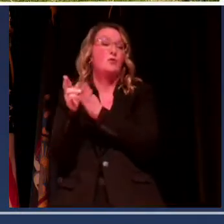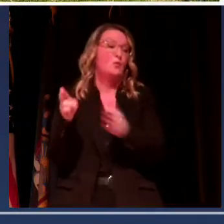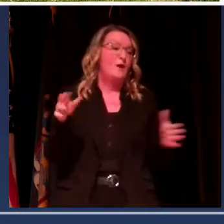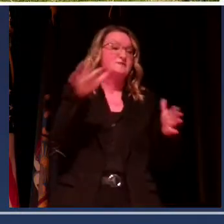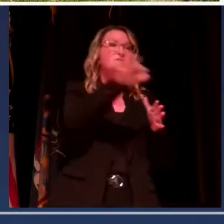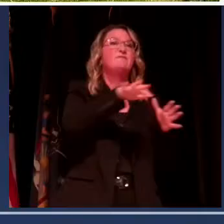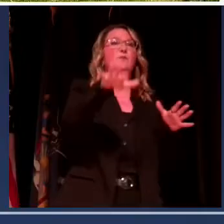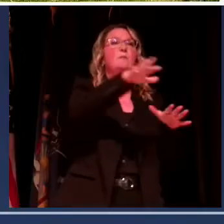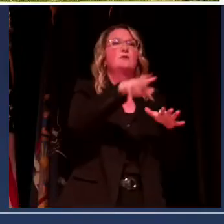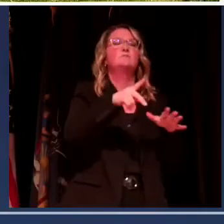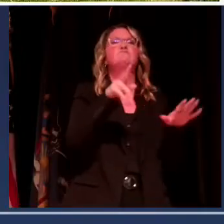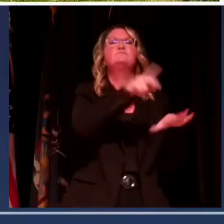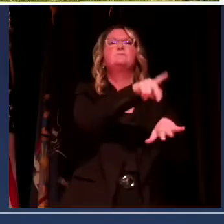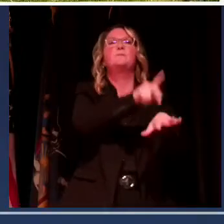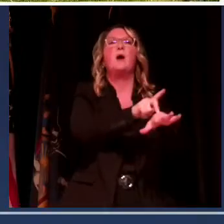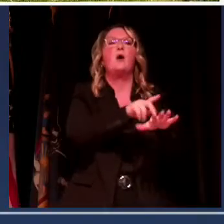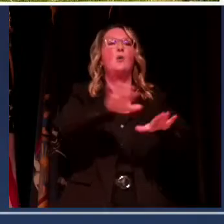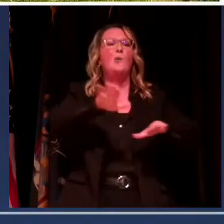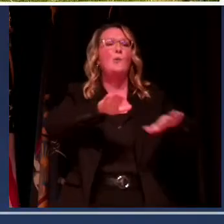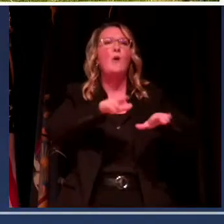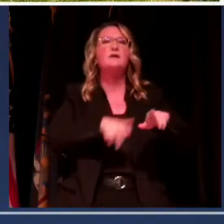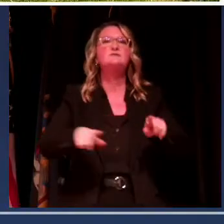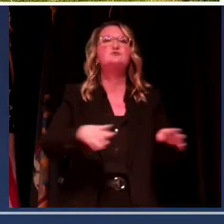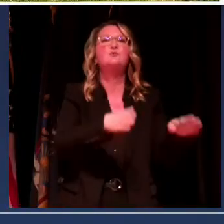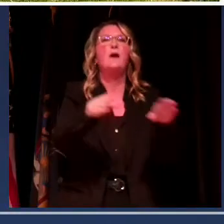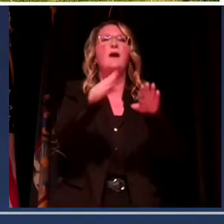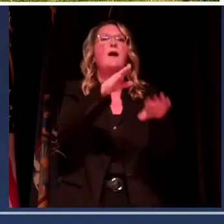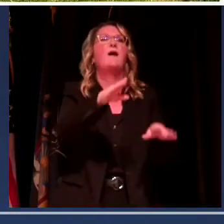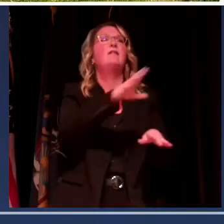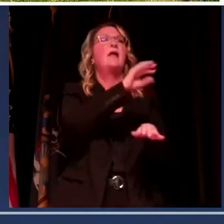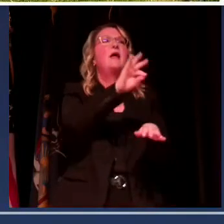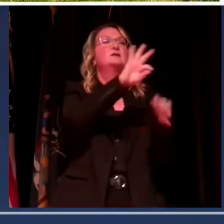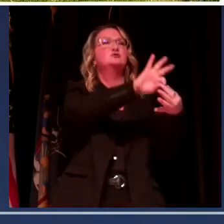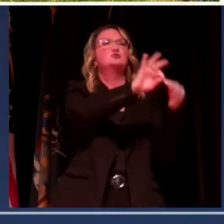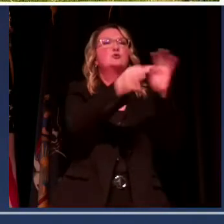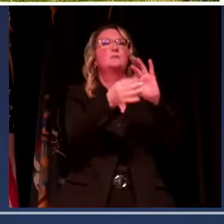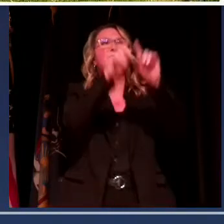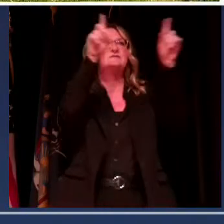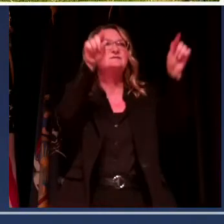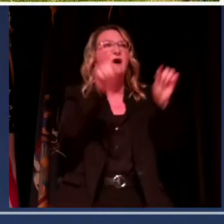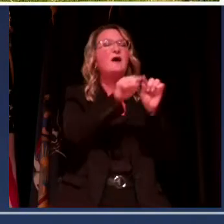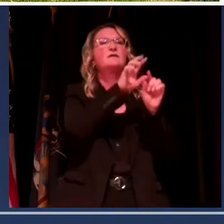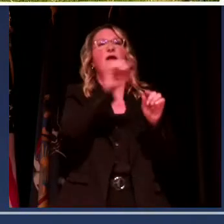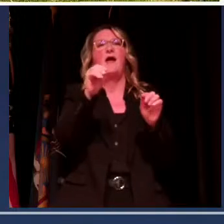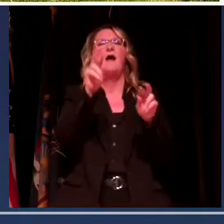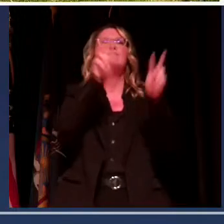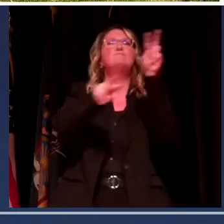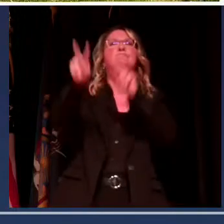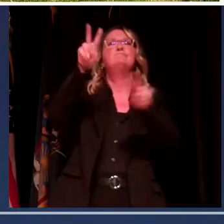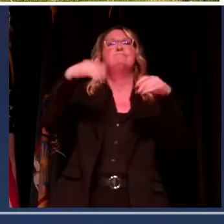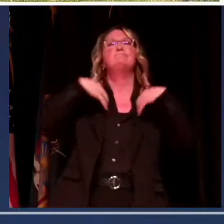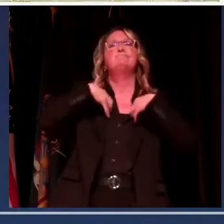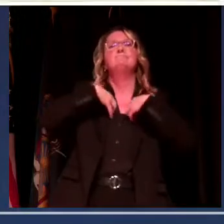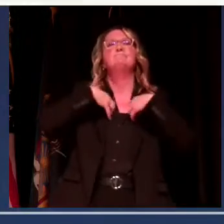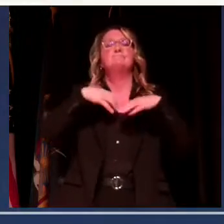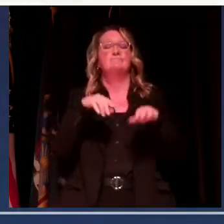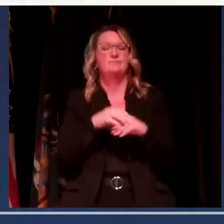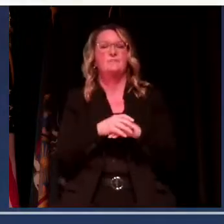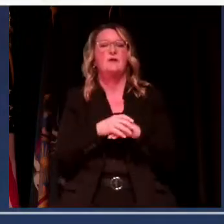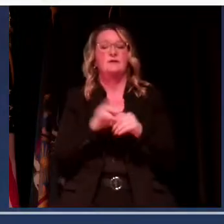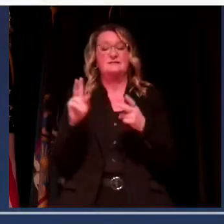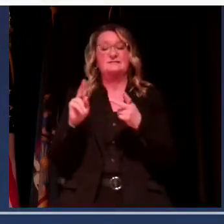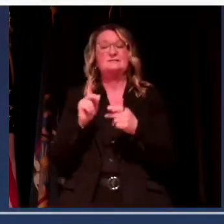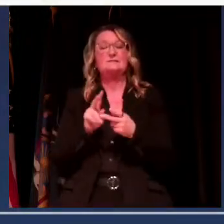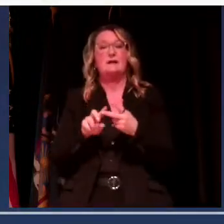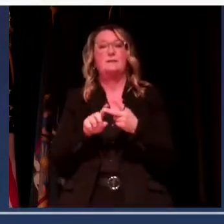into a passive park with walking trails, interpretive signage, and wildlife viewing areas. During Phase 2, the town of